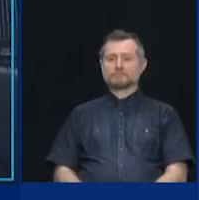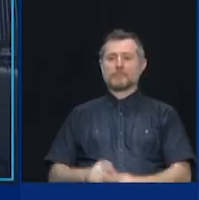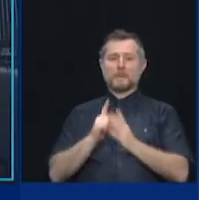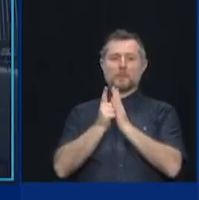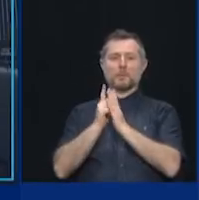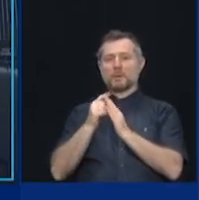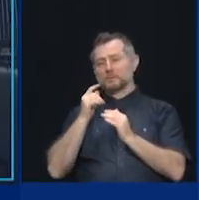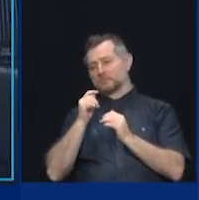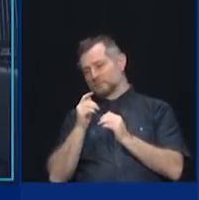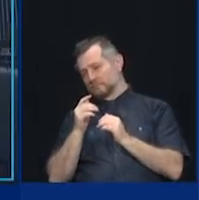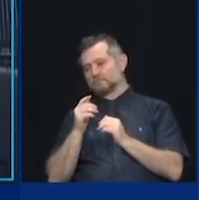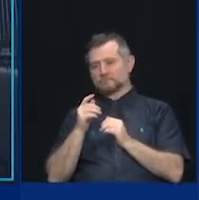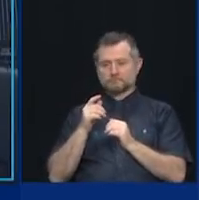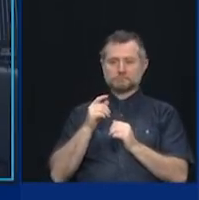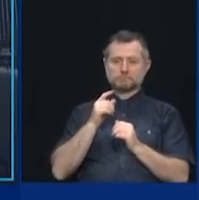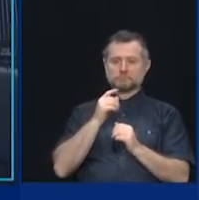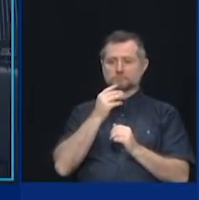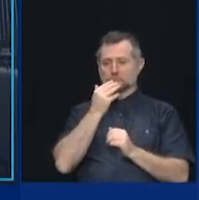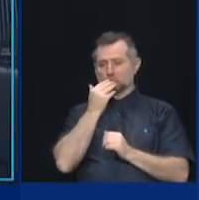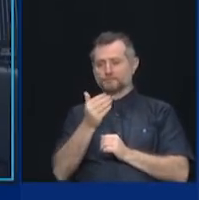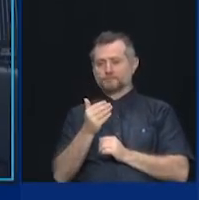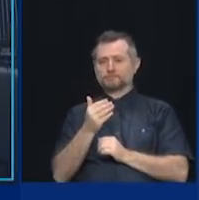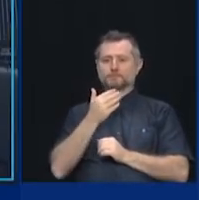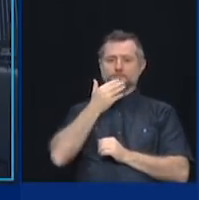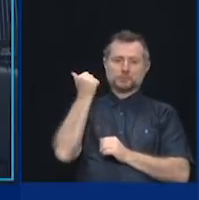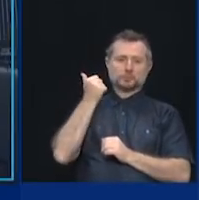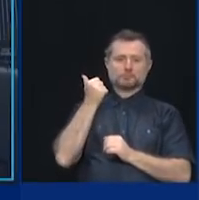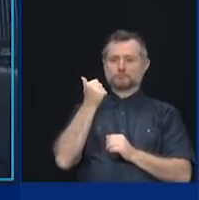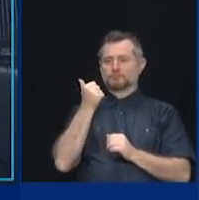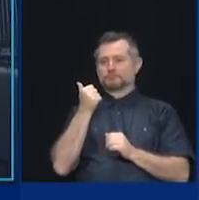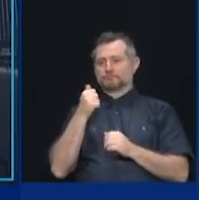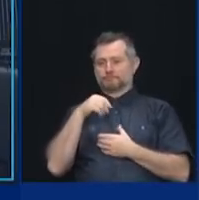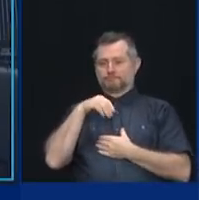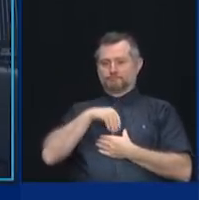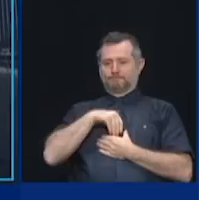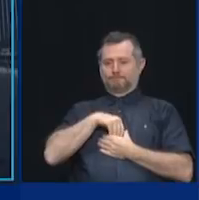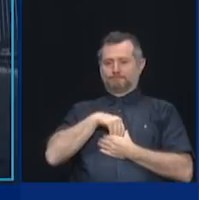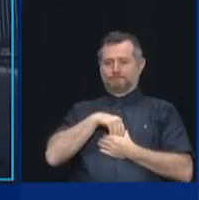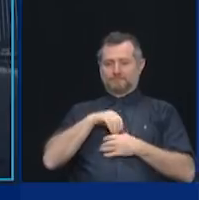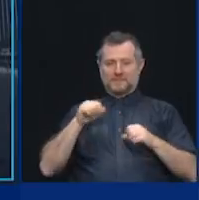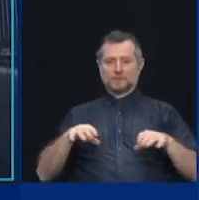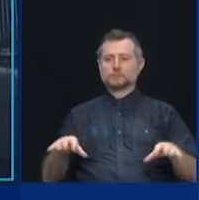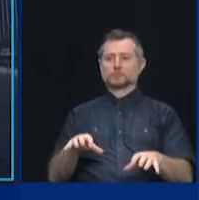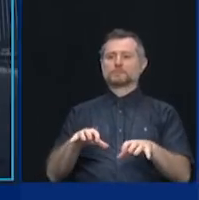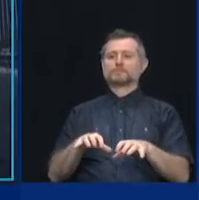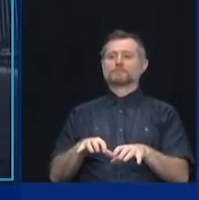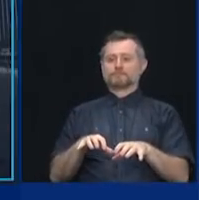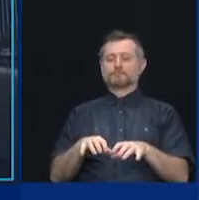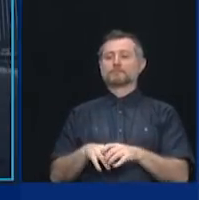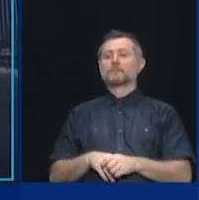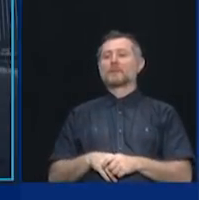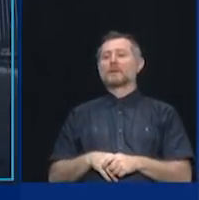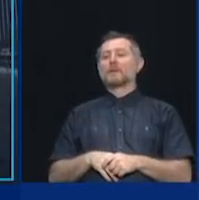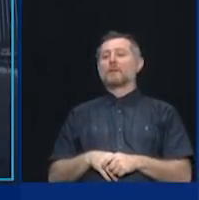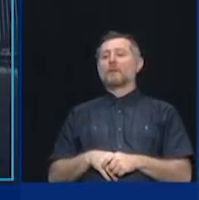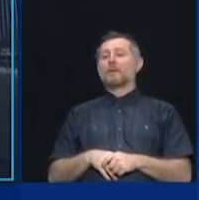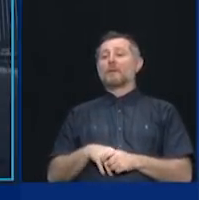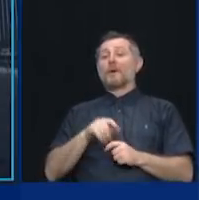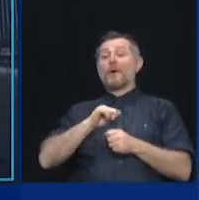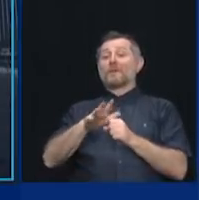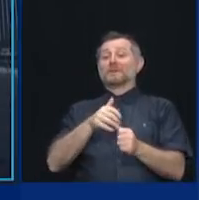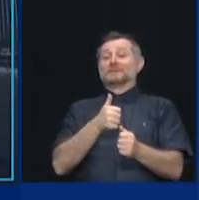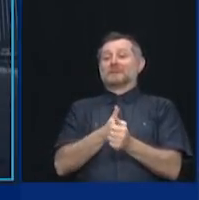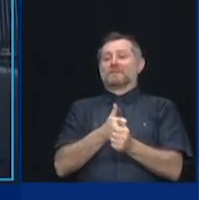their better selves. And people did. And in COVID, they had to do it for a